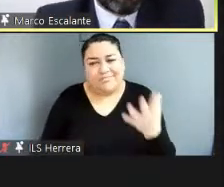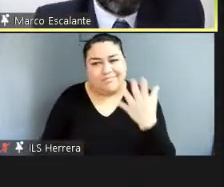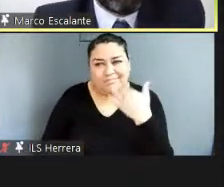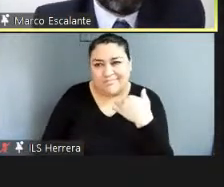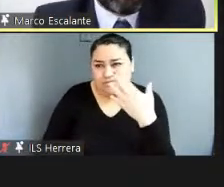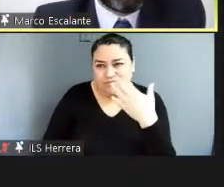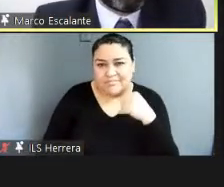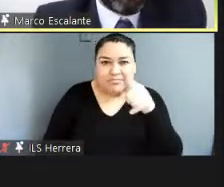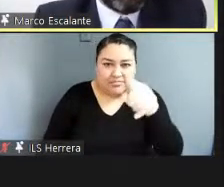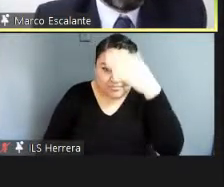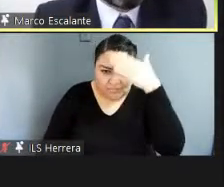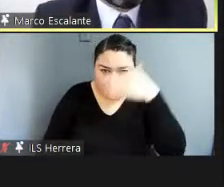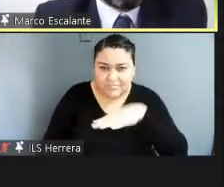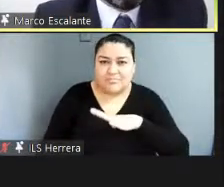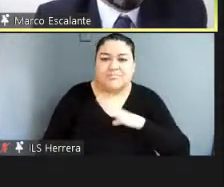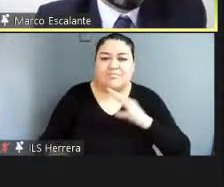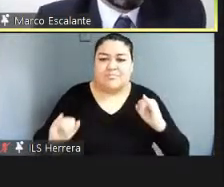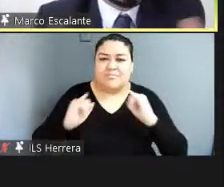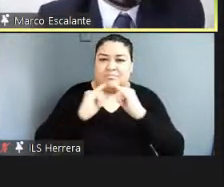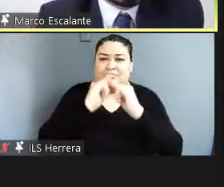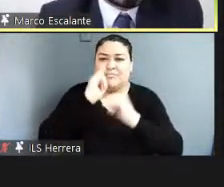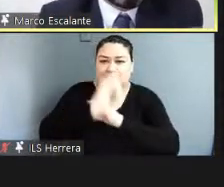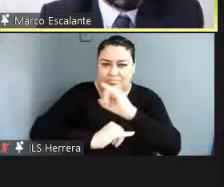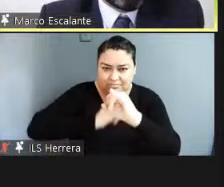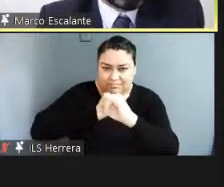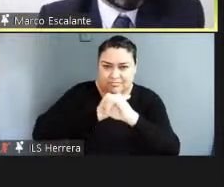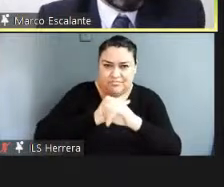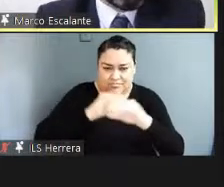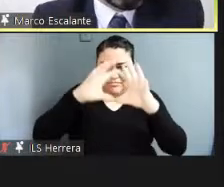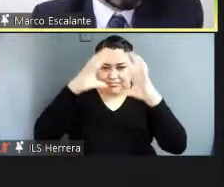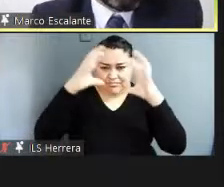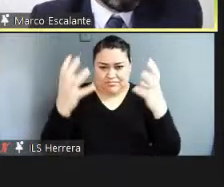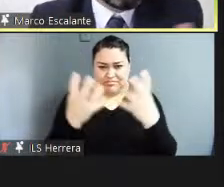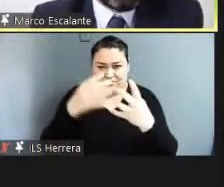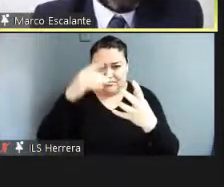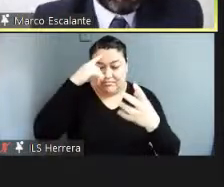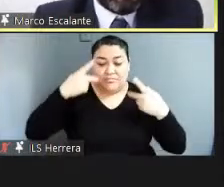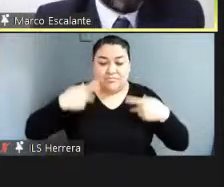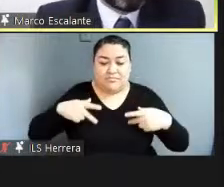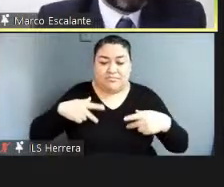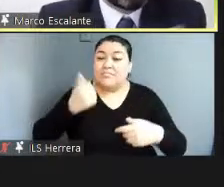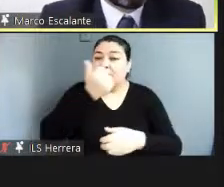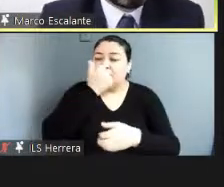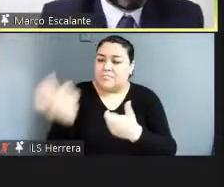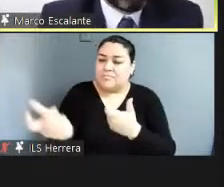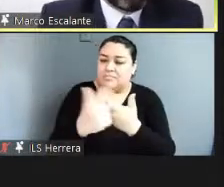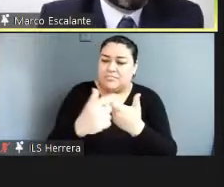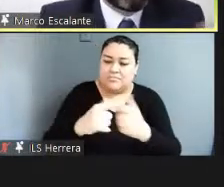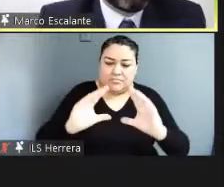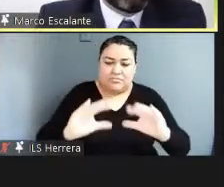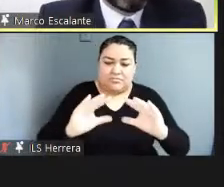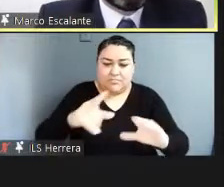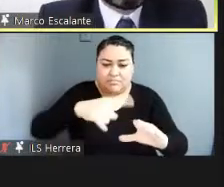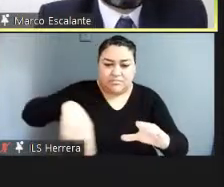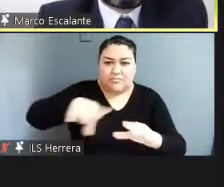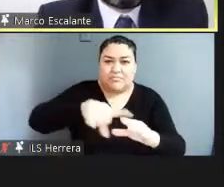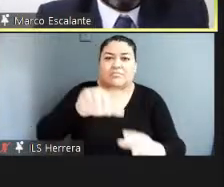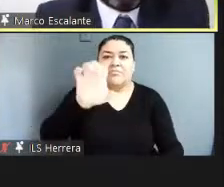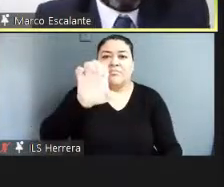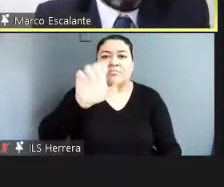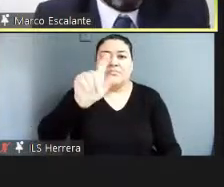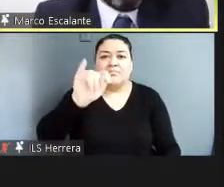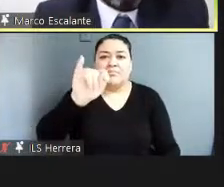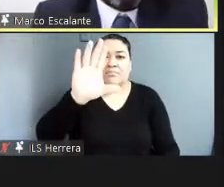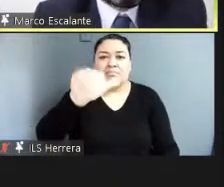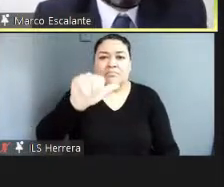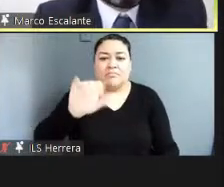the university, we are much committed, as many other national and international organizations, with the training of healthcare professionals